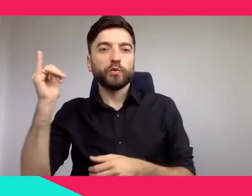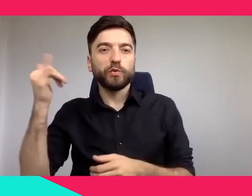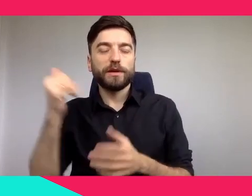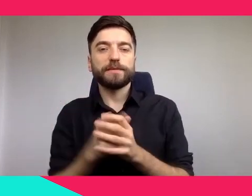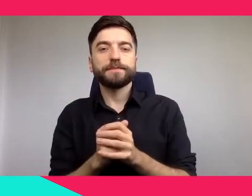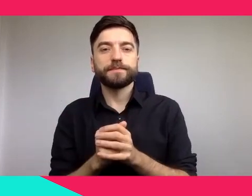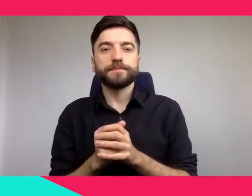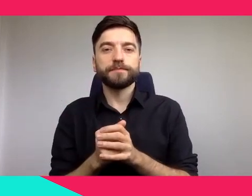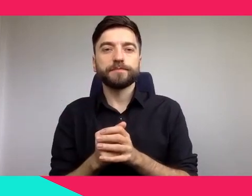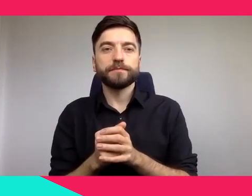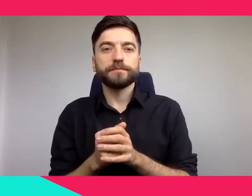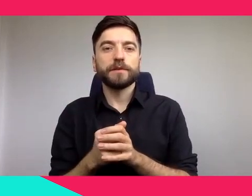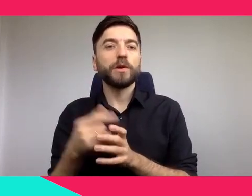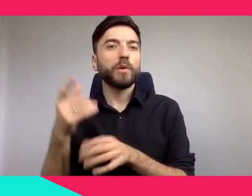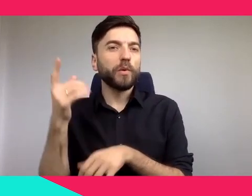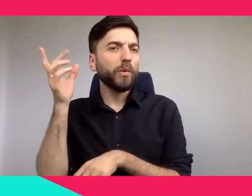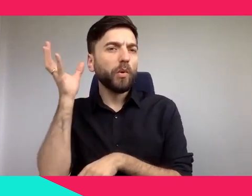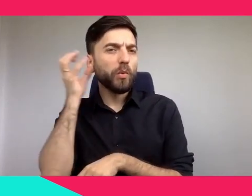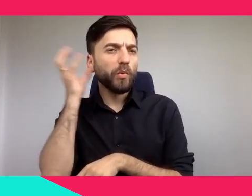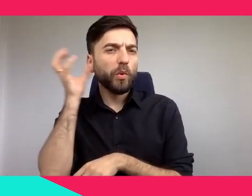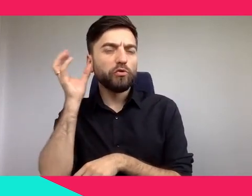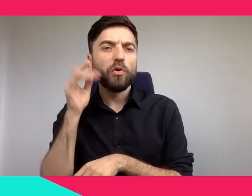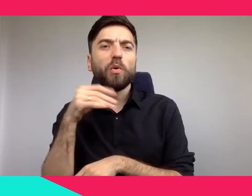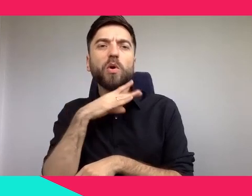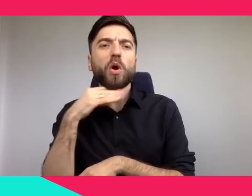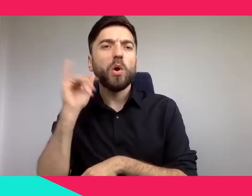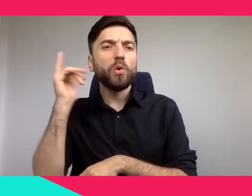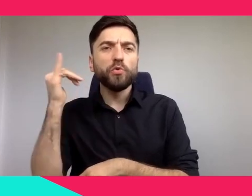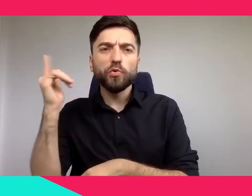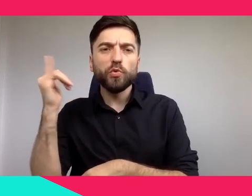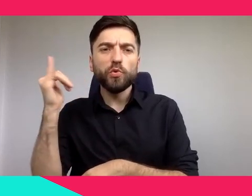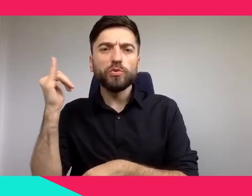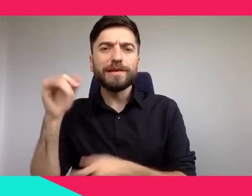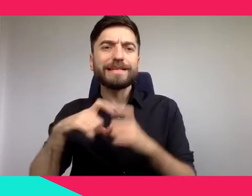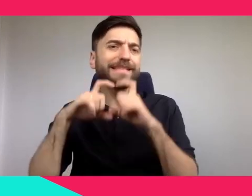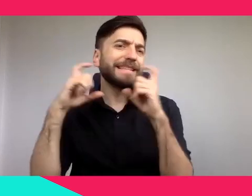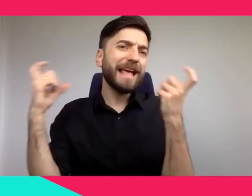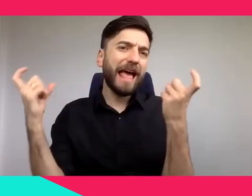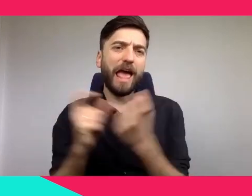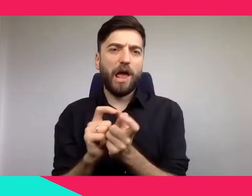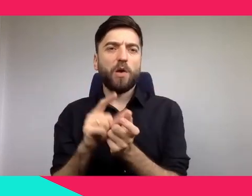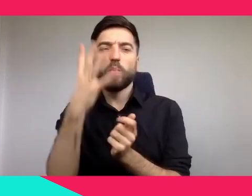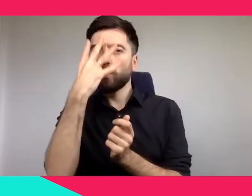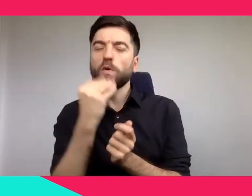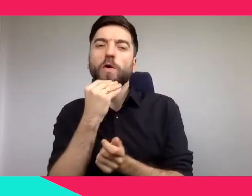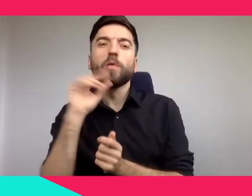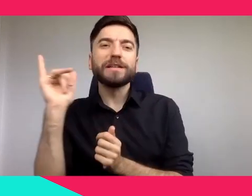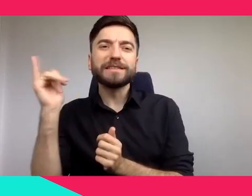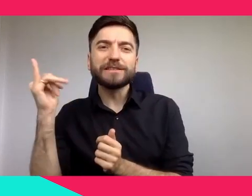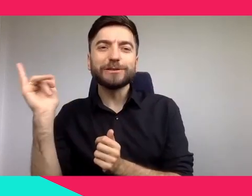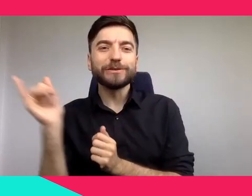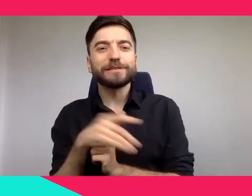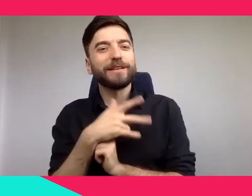of poor digitization quality. But that's a side story. But